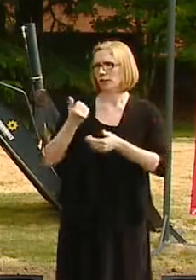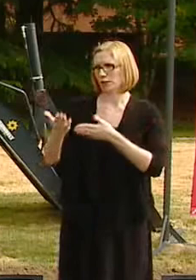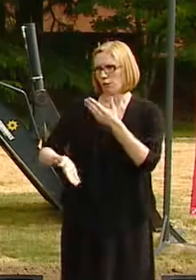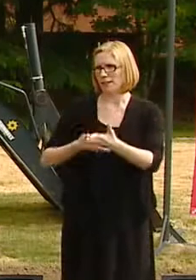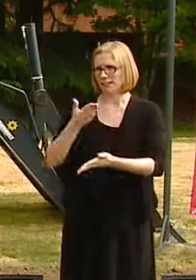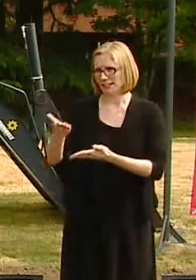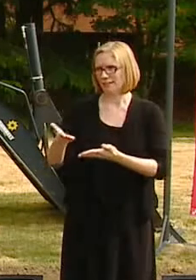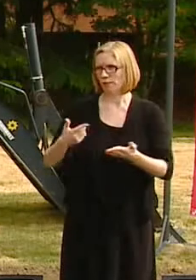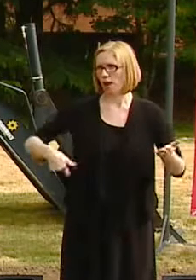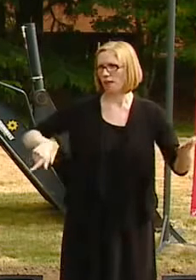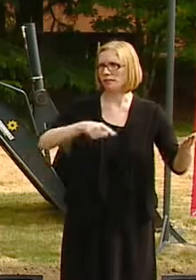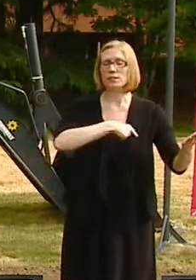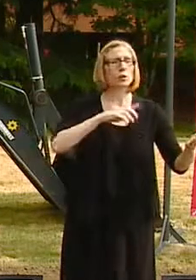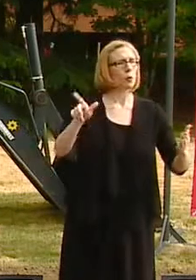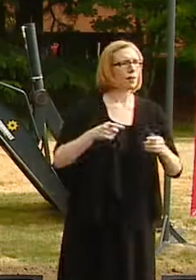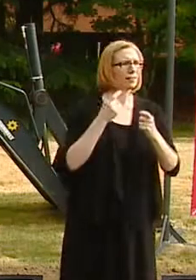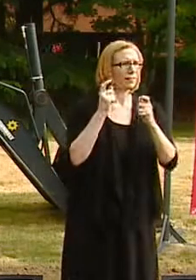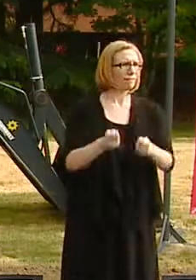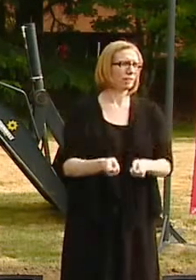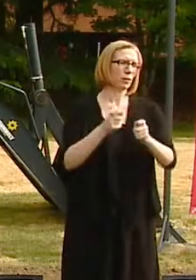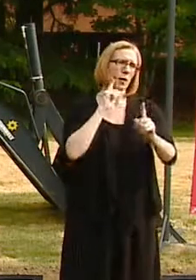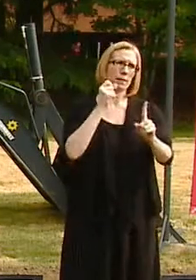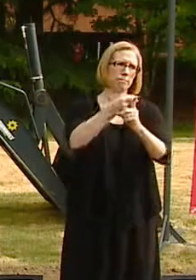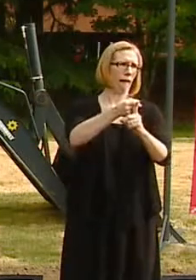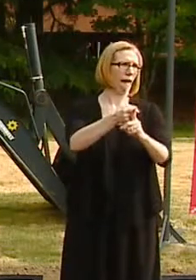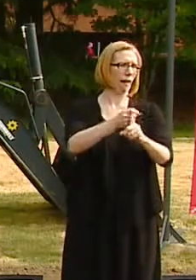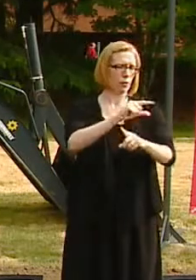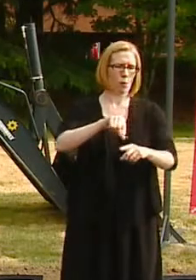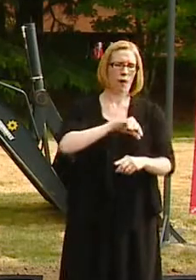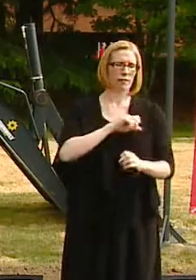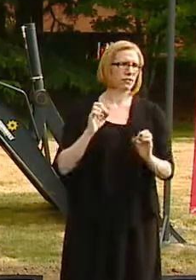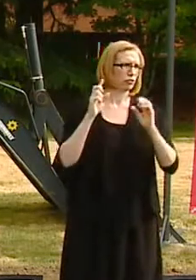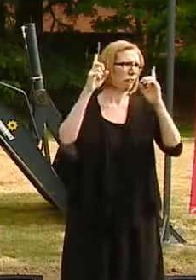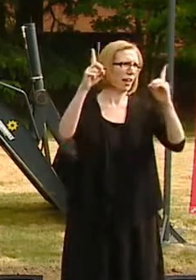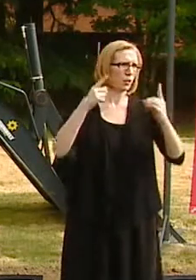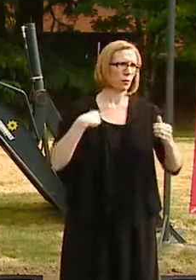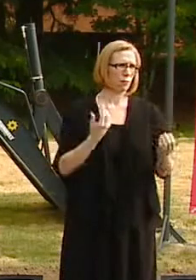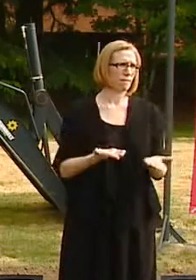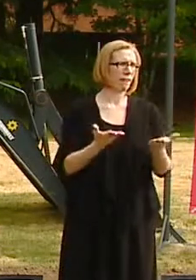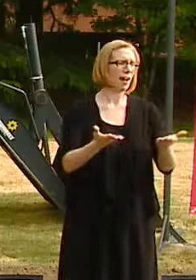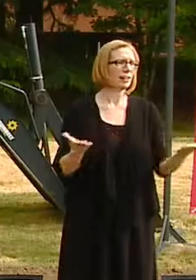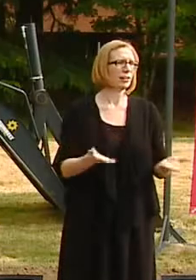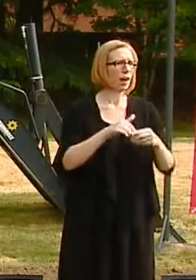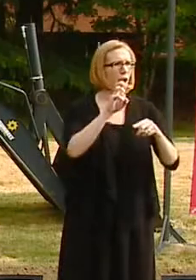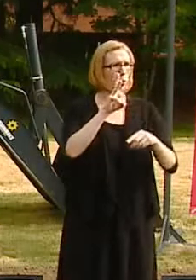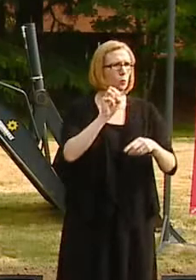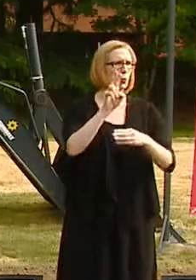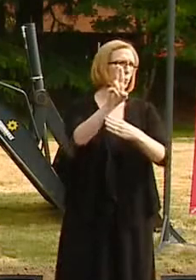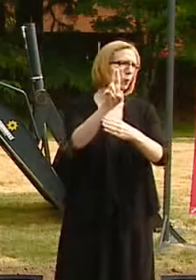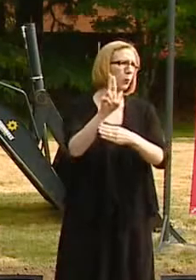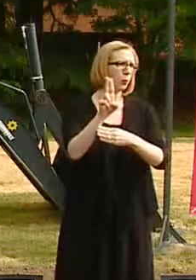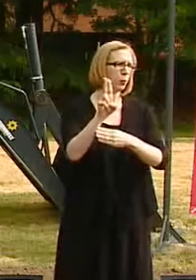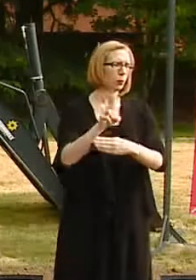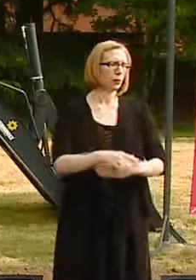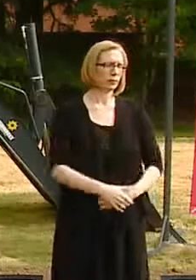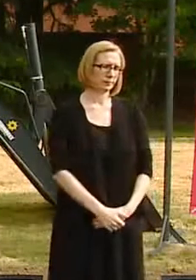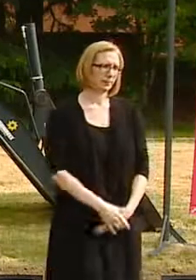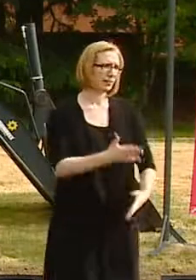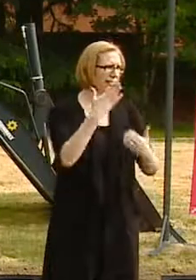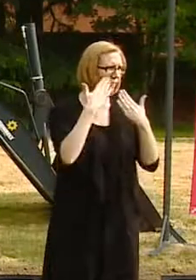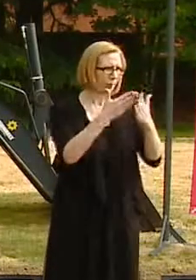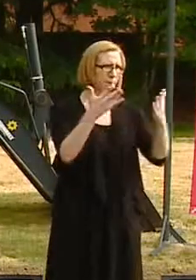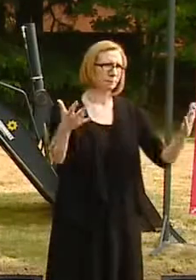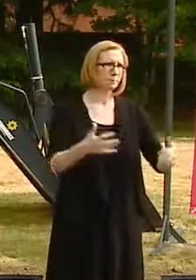generosity. Your gift will have a lasting impact on the quality education we provide here at Western Oregon University. Thank